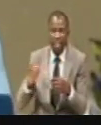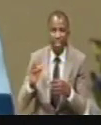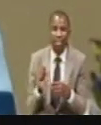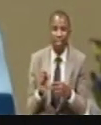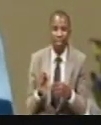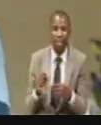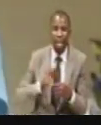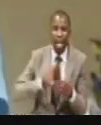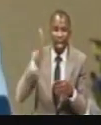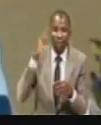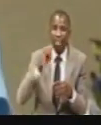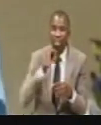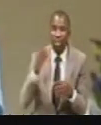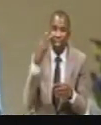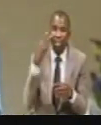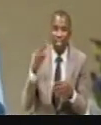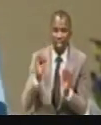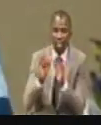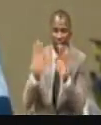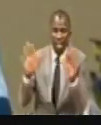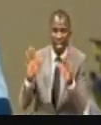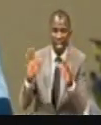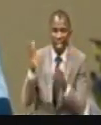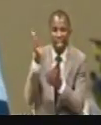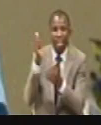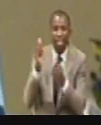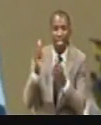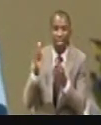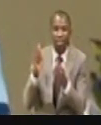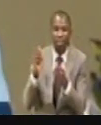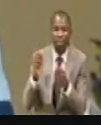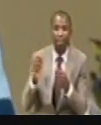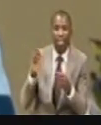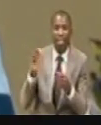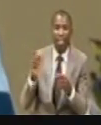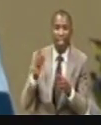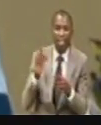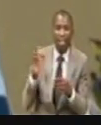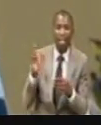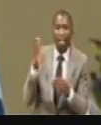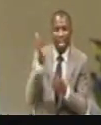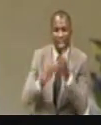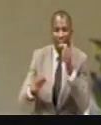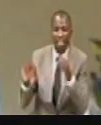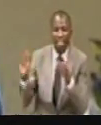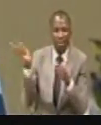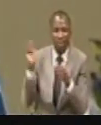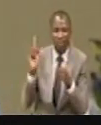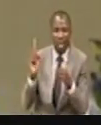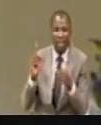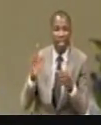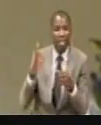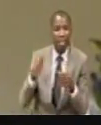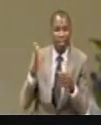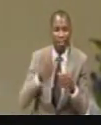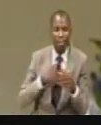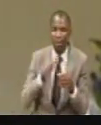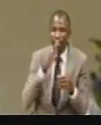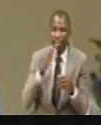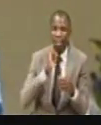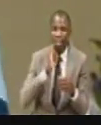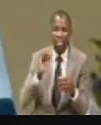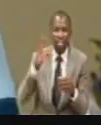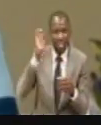child. Each time I start having that crisis, I won't see clearly. If whatever my mom is, if she hears